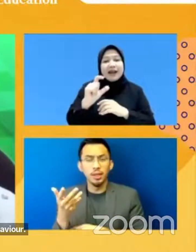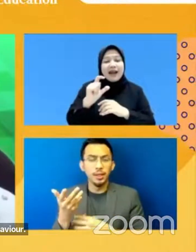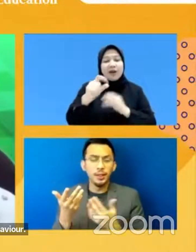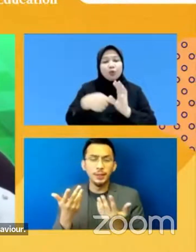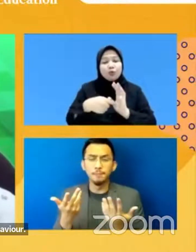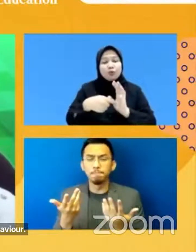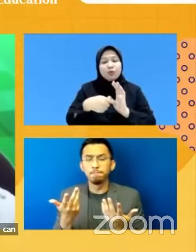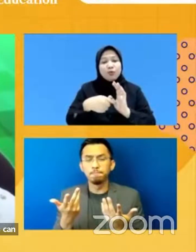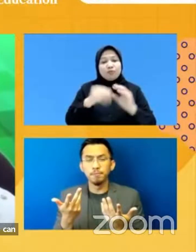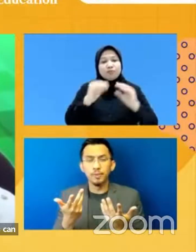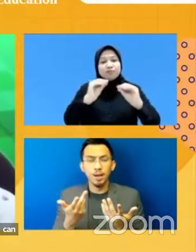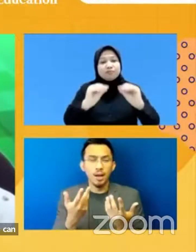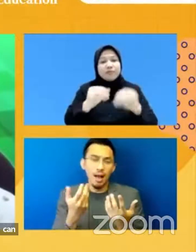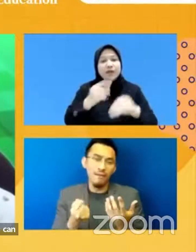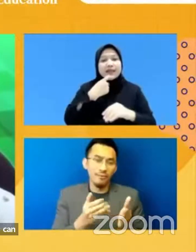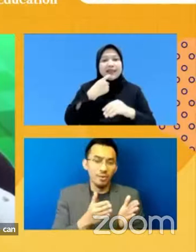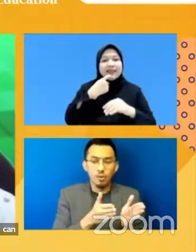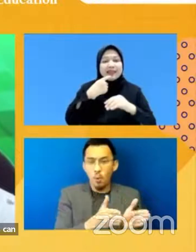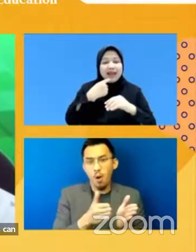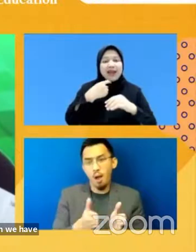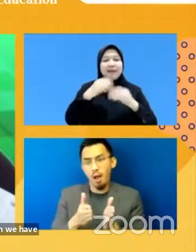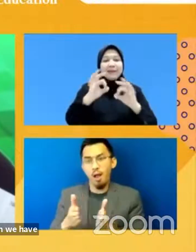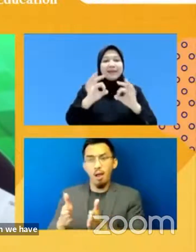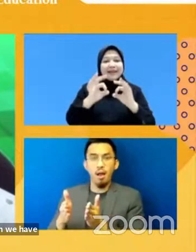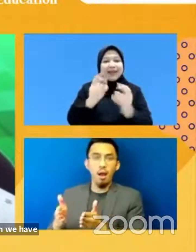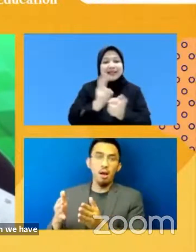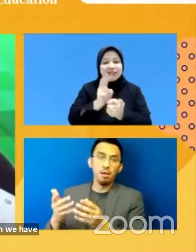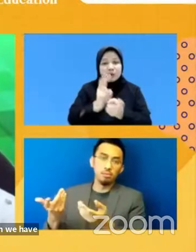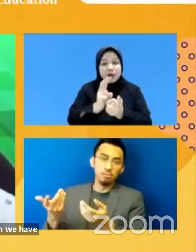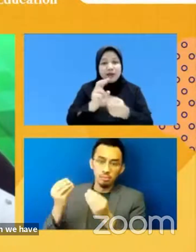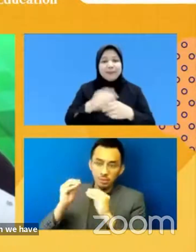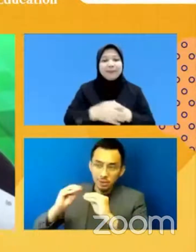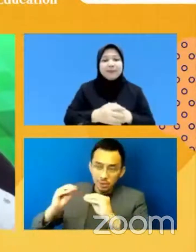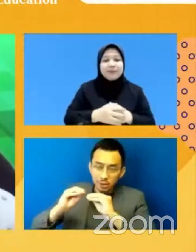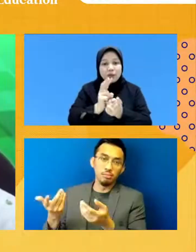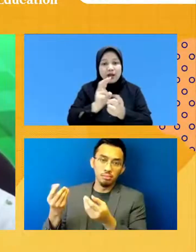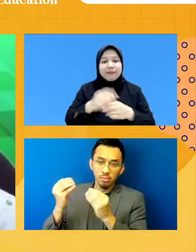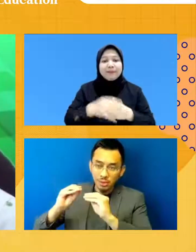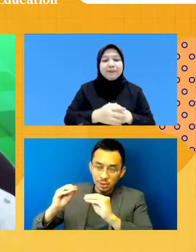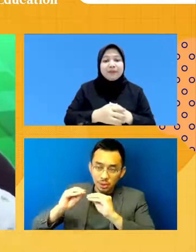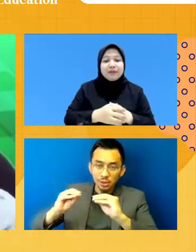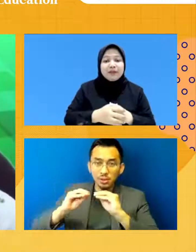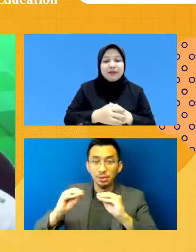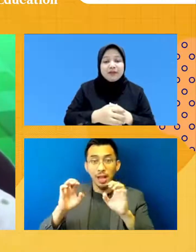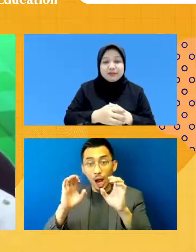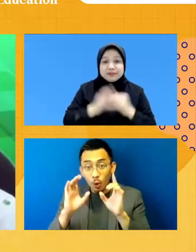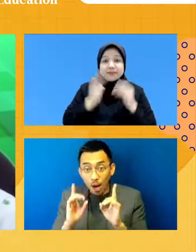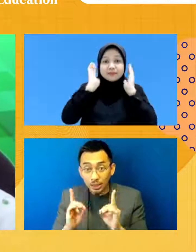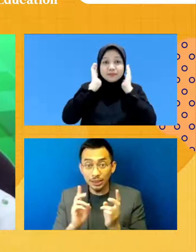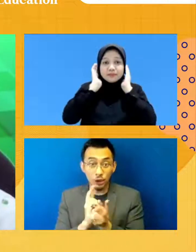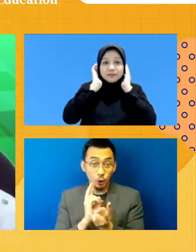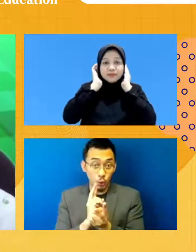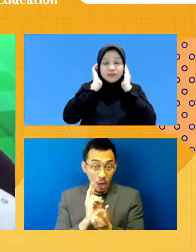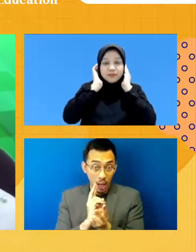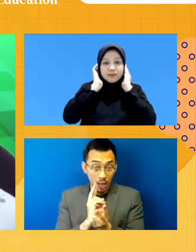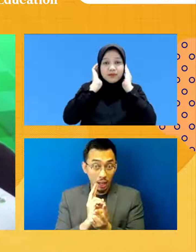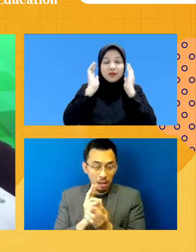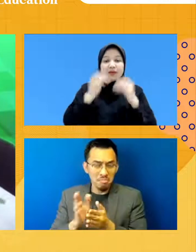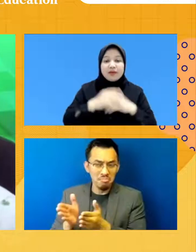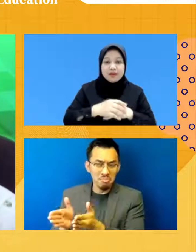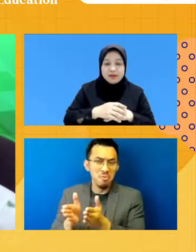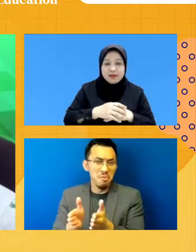think most of the participant here are from the young generation. They know about these things,